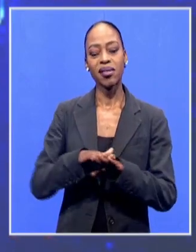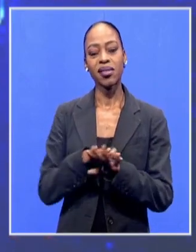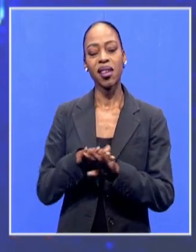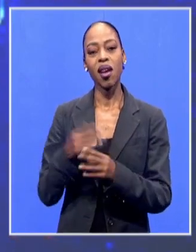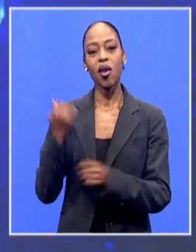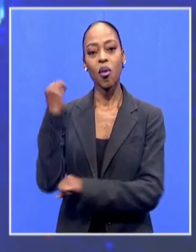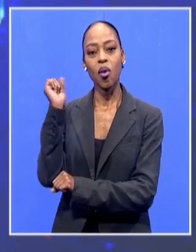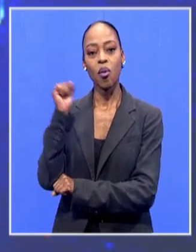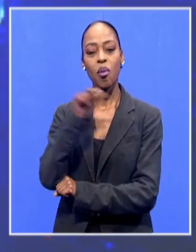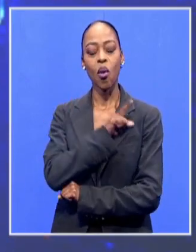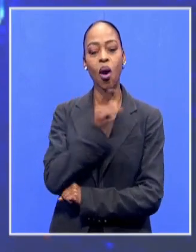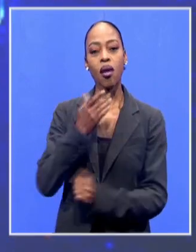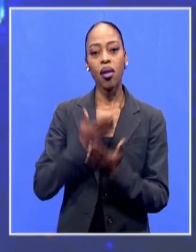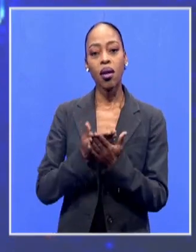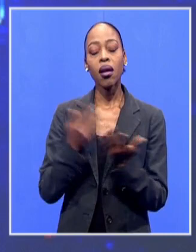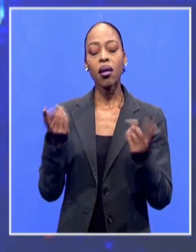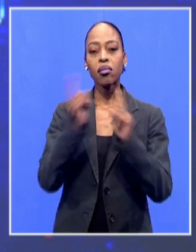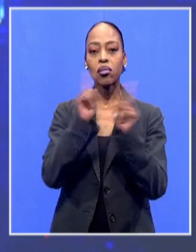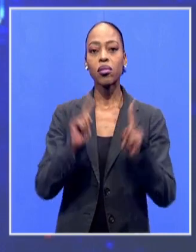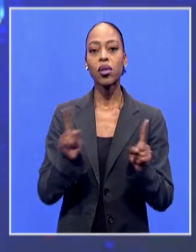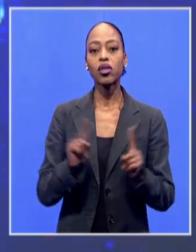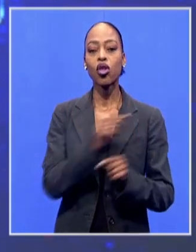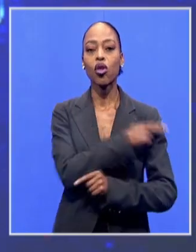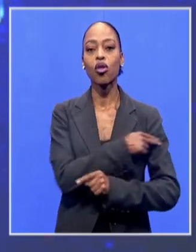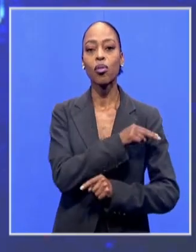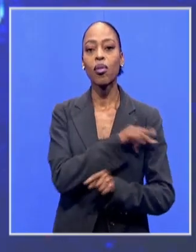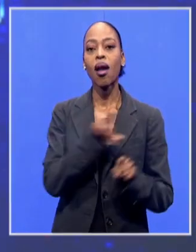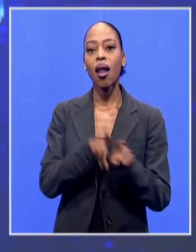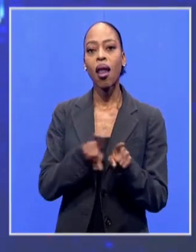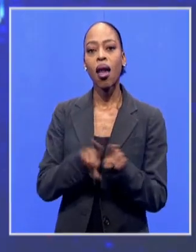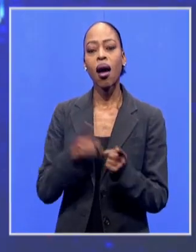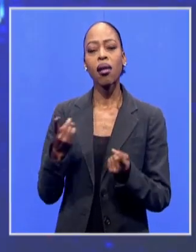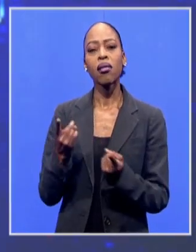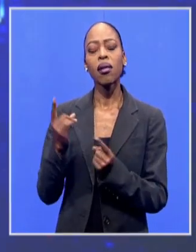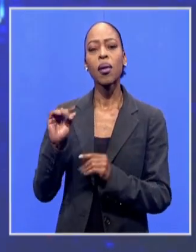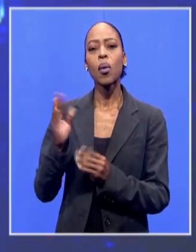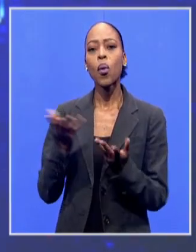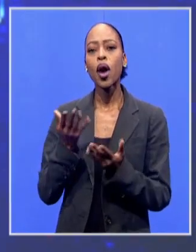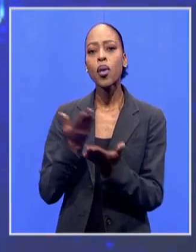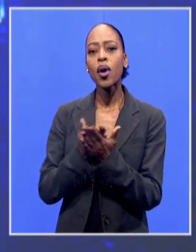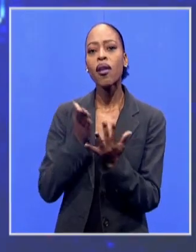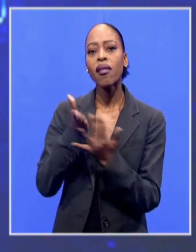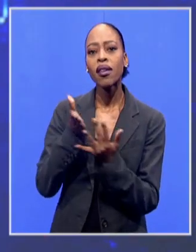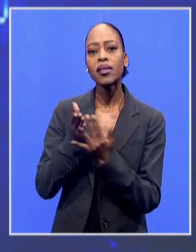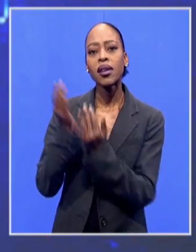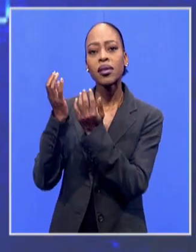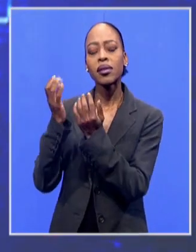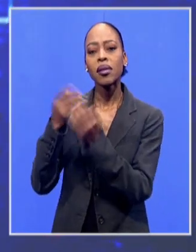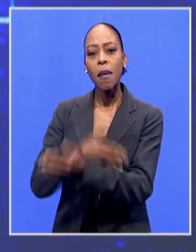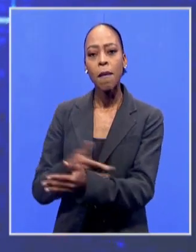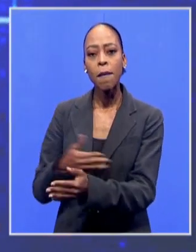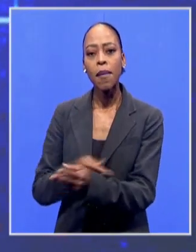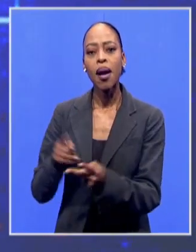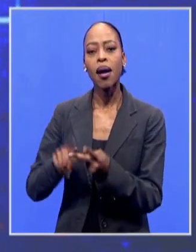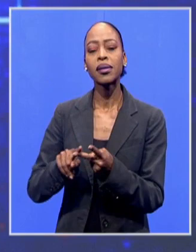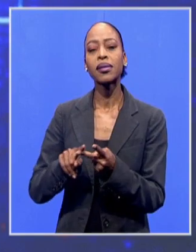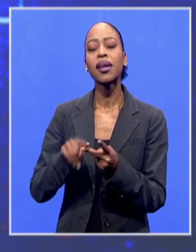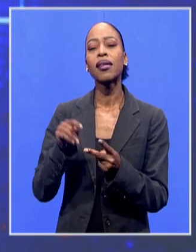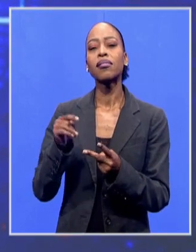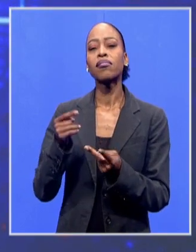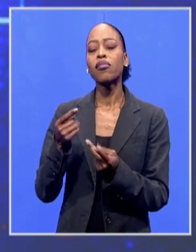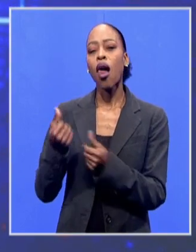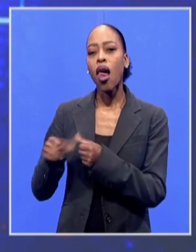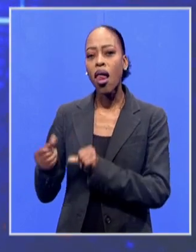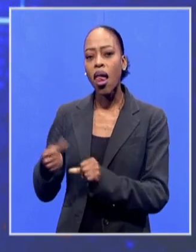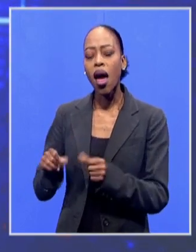a specialized facility, such as a blood bank, a 24-hour laboratory service, and even reports of expectant